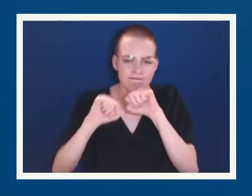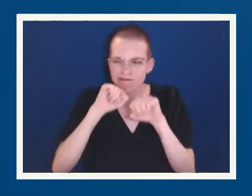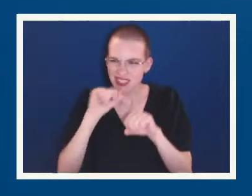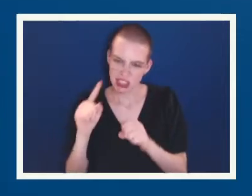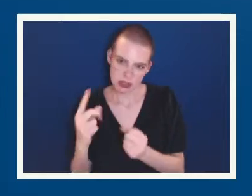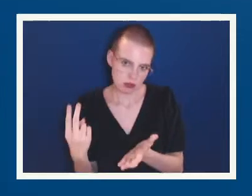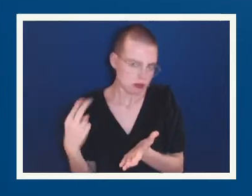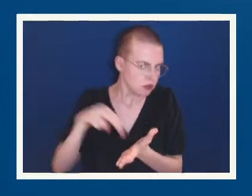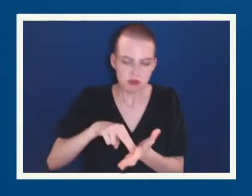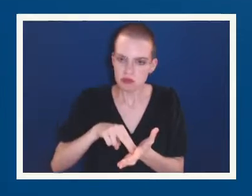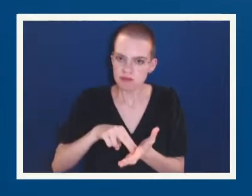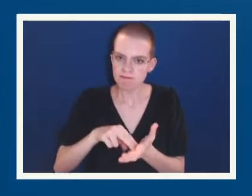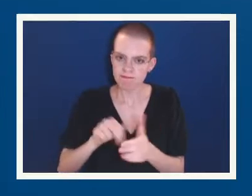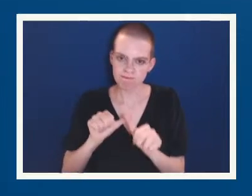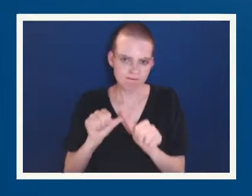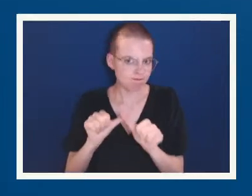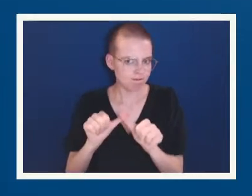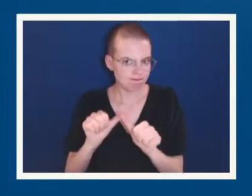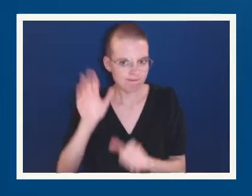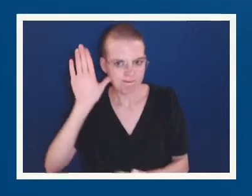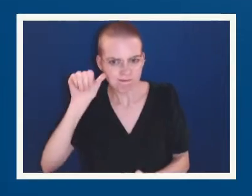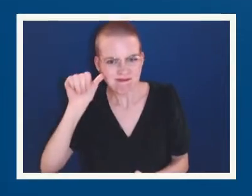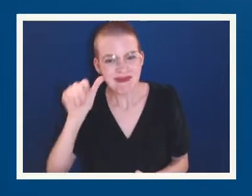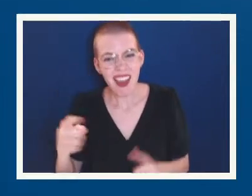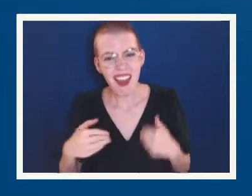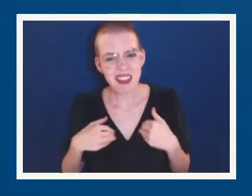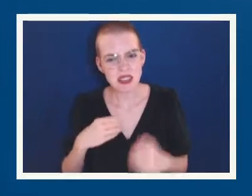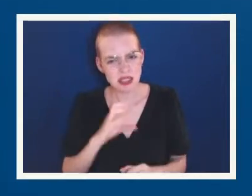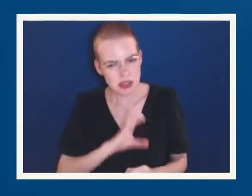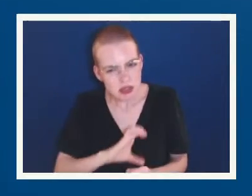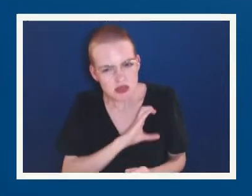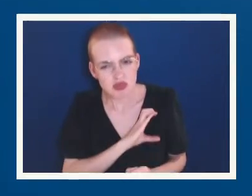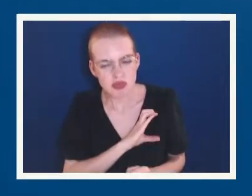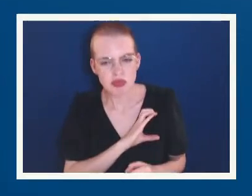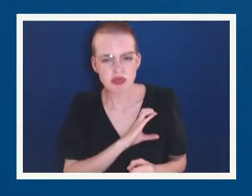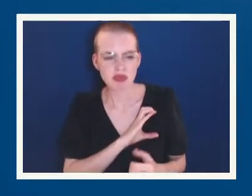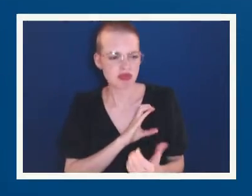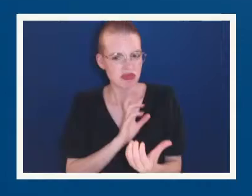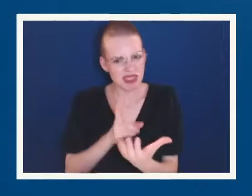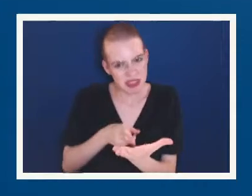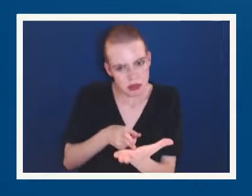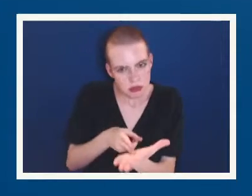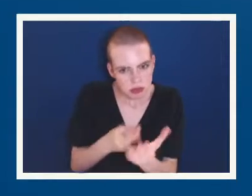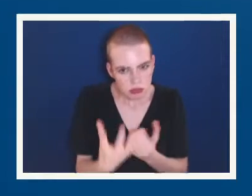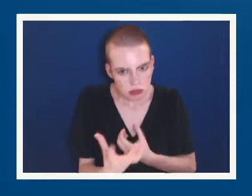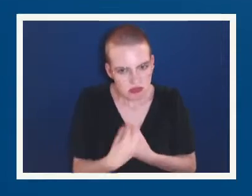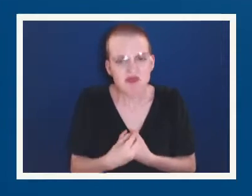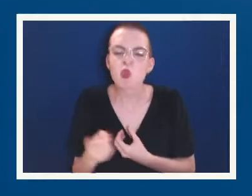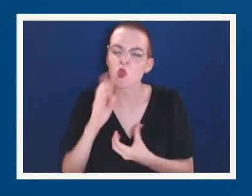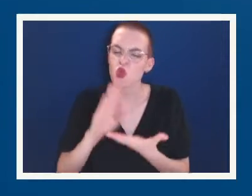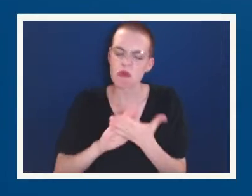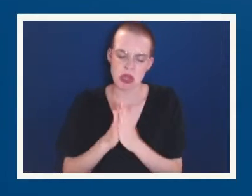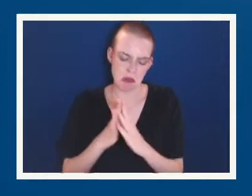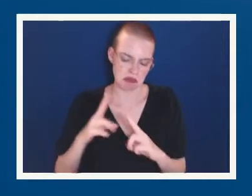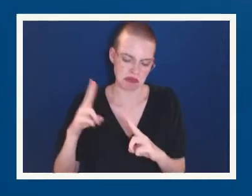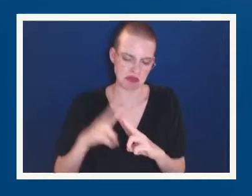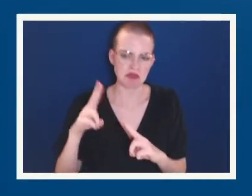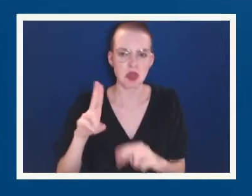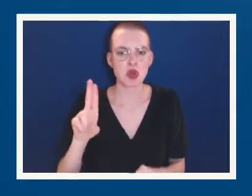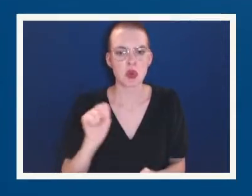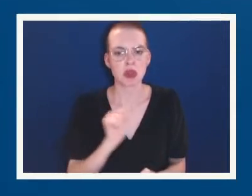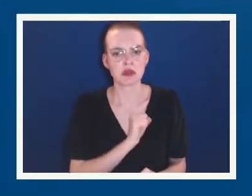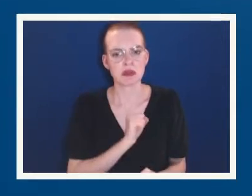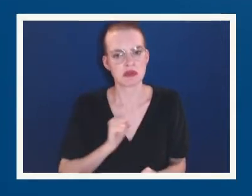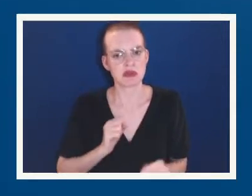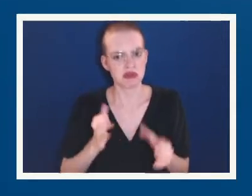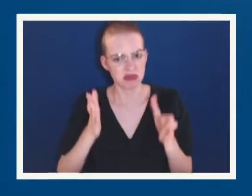John has character, integrity, and he's going to be a hell of a good senator, United States Senator for Pennsylvania.